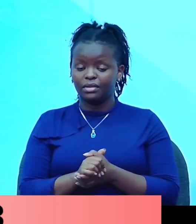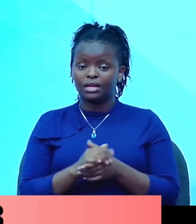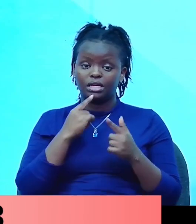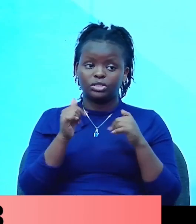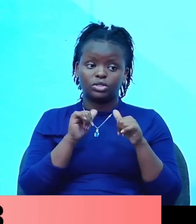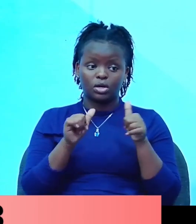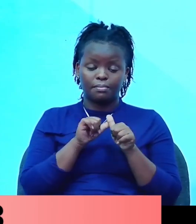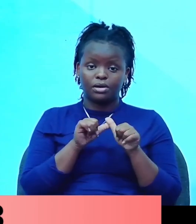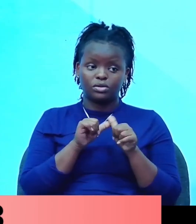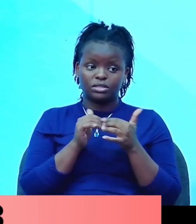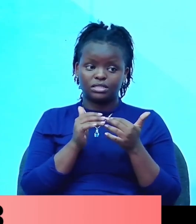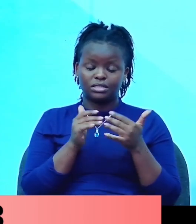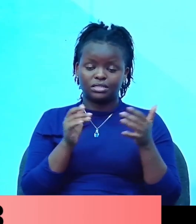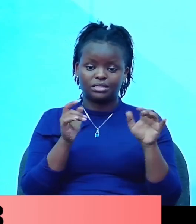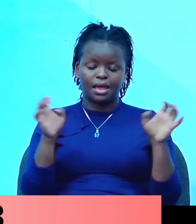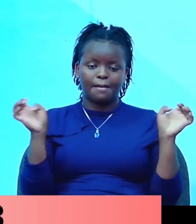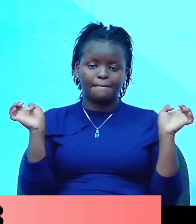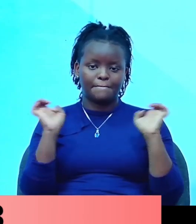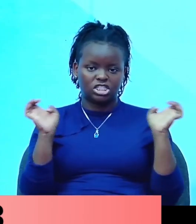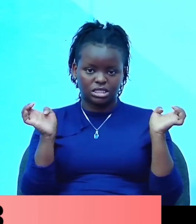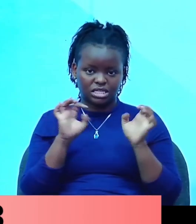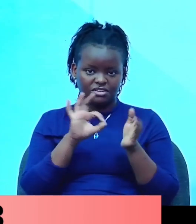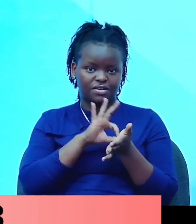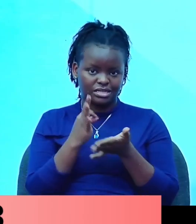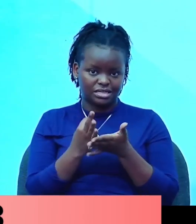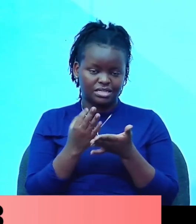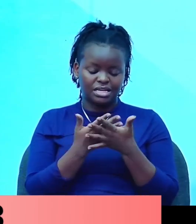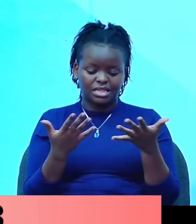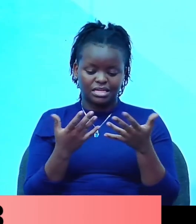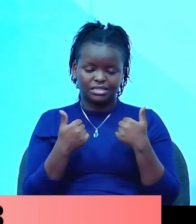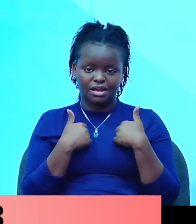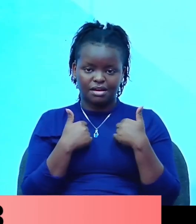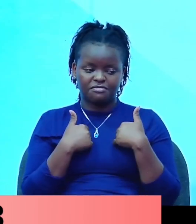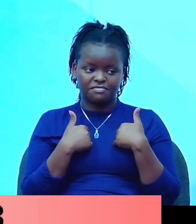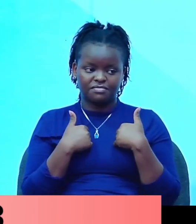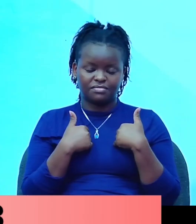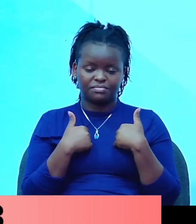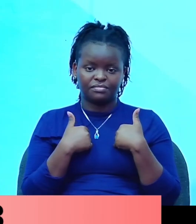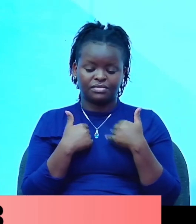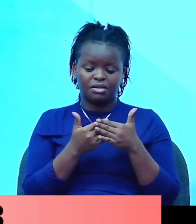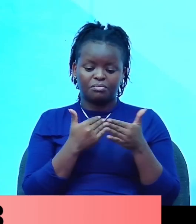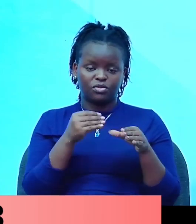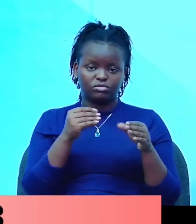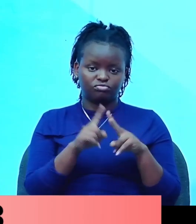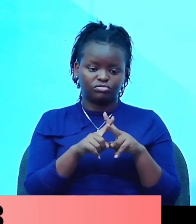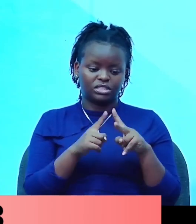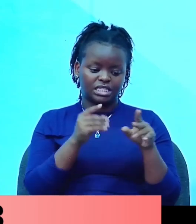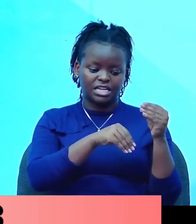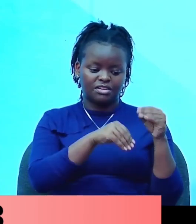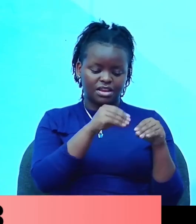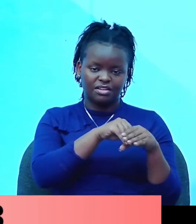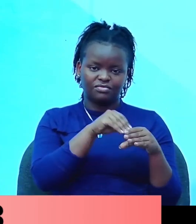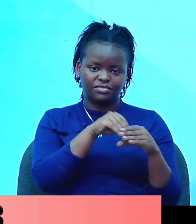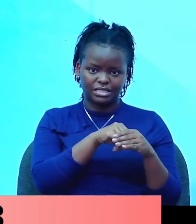an emergency fund. Yes. Yeah, there are certain things you need to set up before you even now start investing that money. Right. Where is that emergency